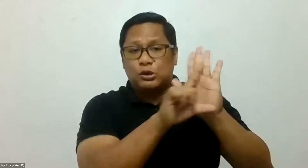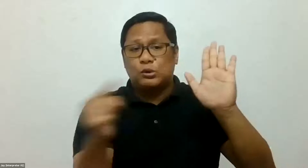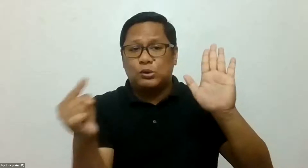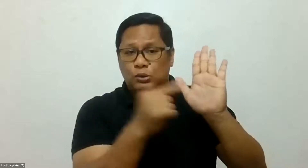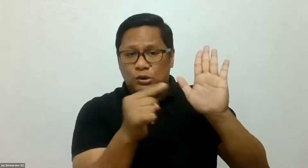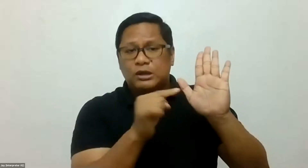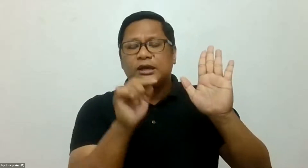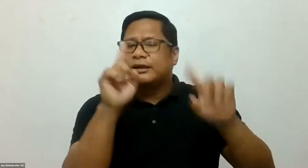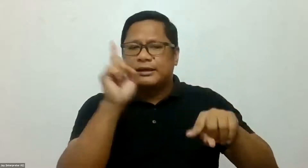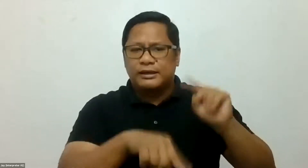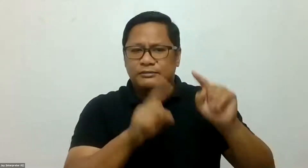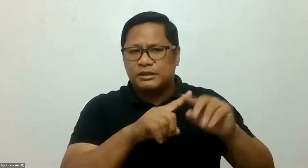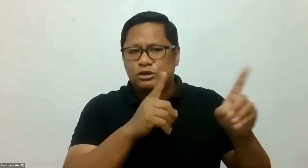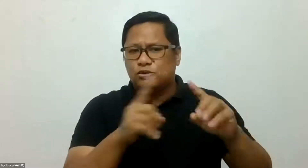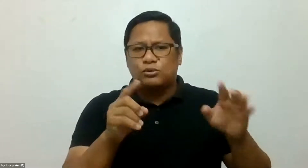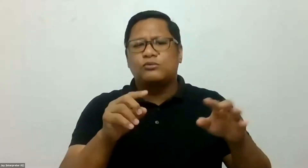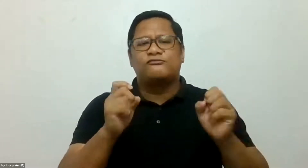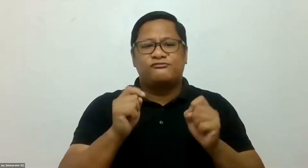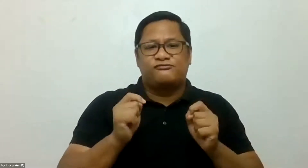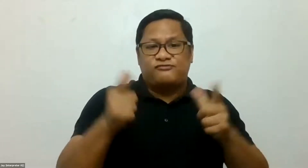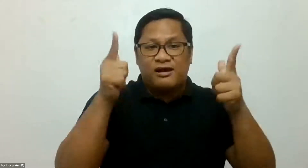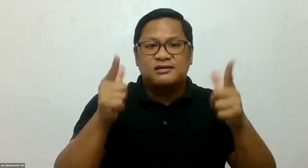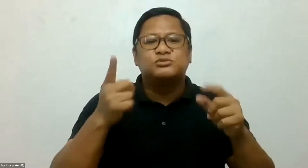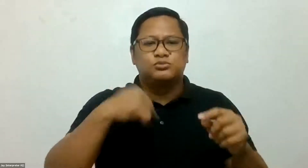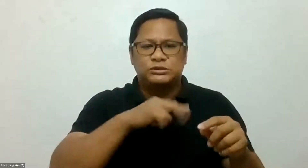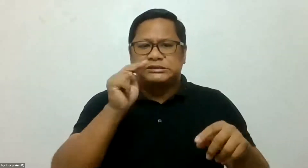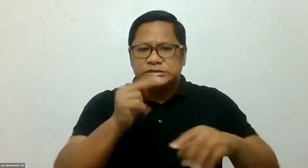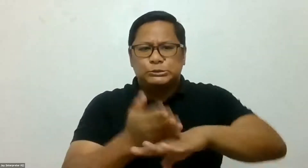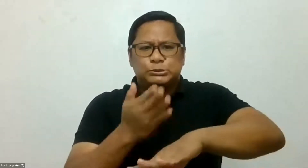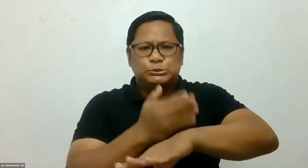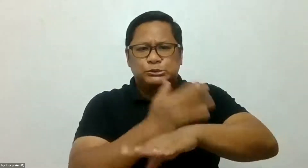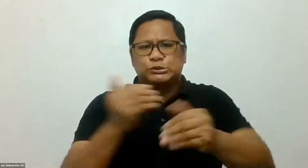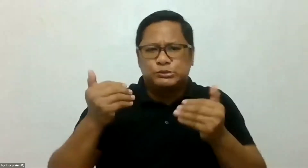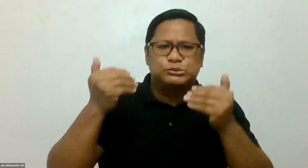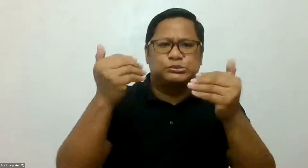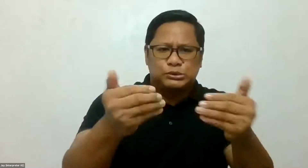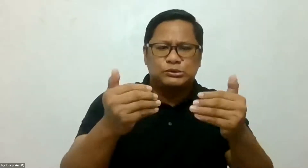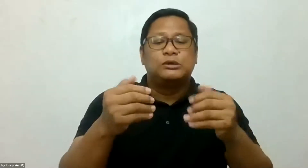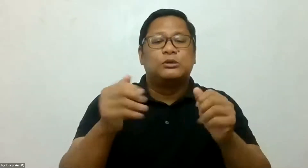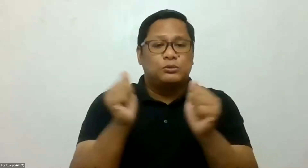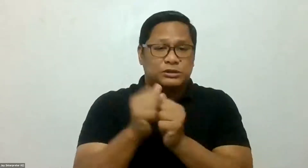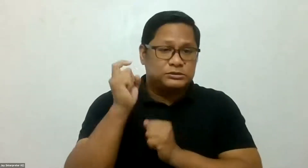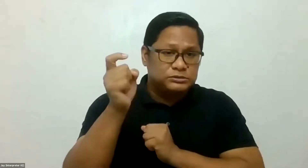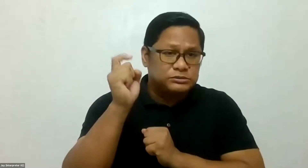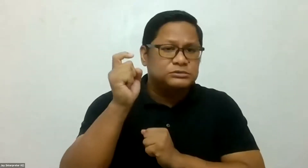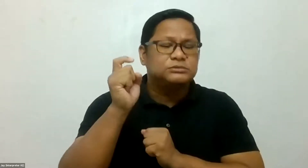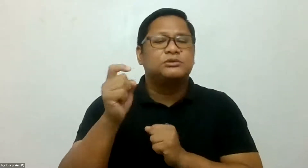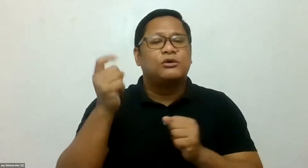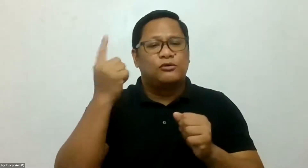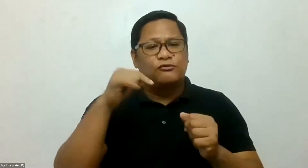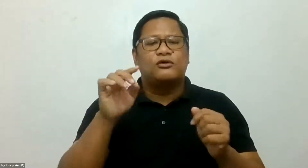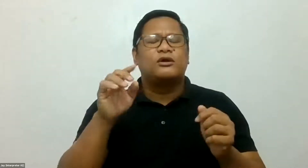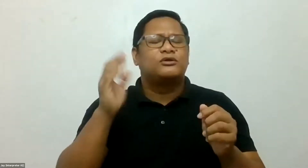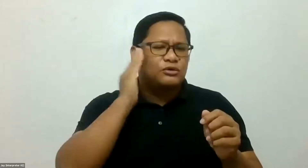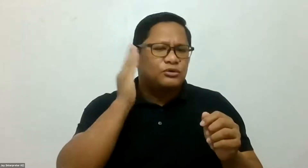cannot be done overnight. We need to progressively move forward with urgency in order to realize the objectives of these